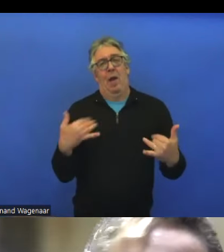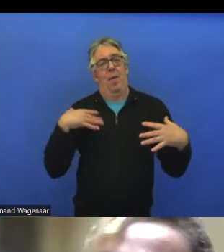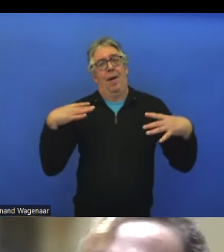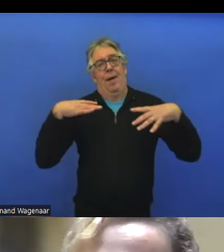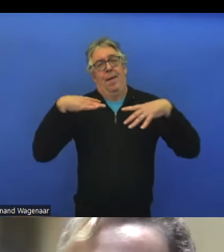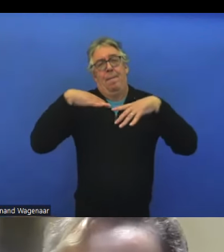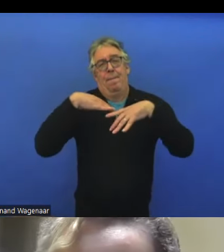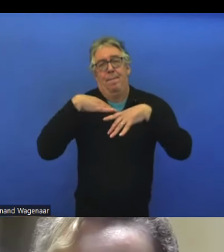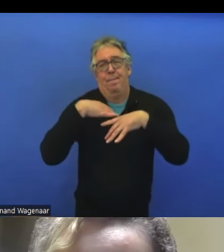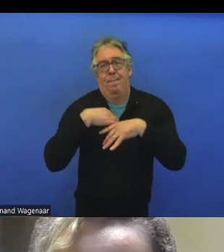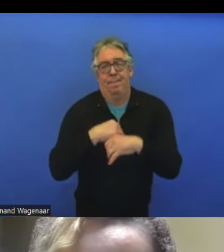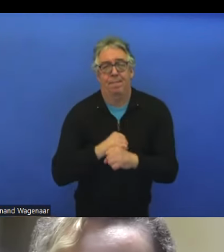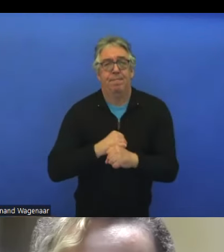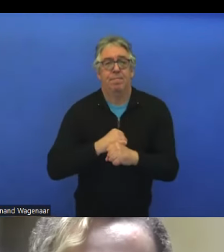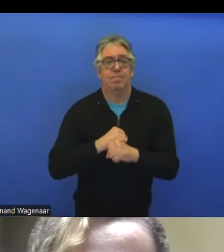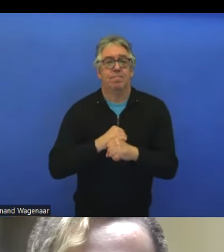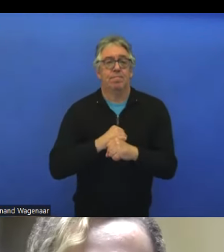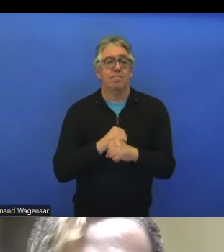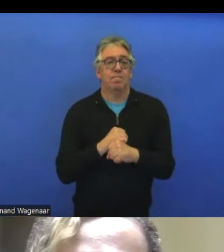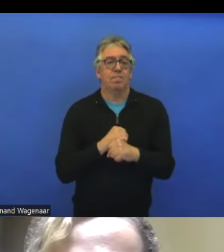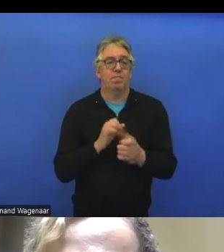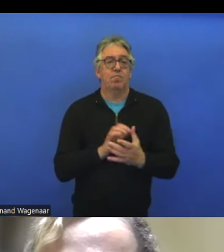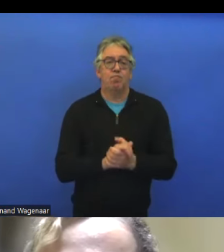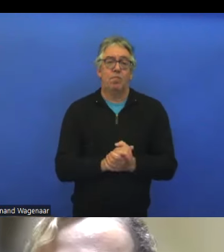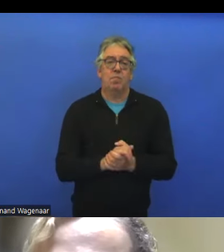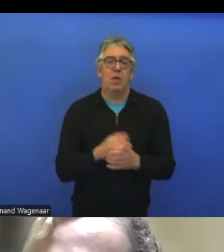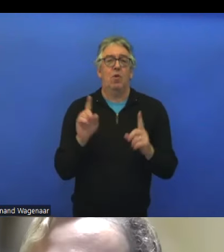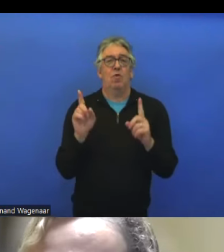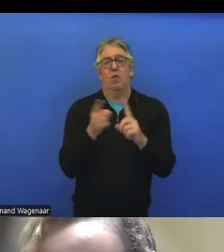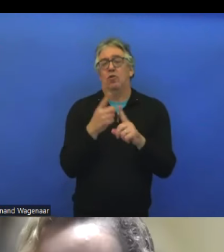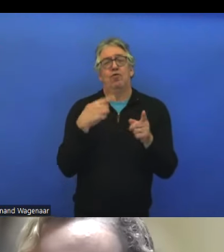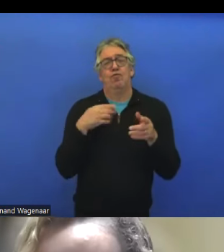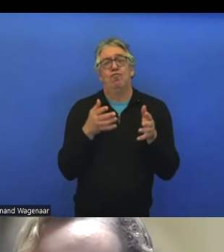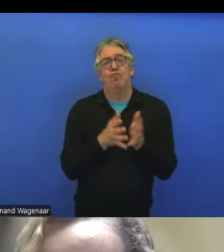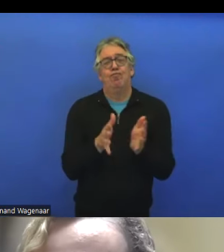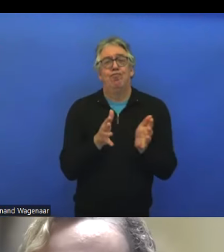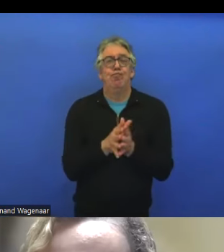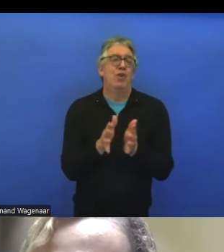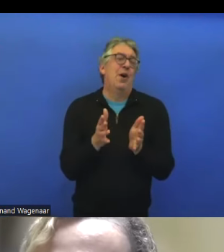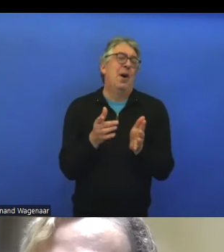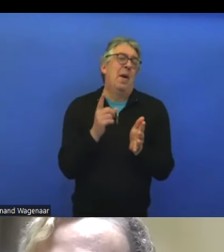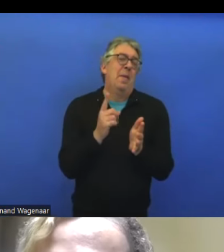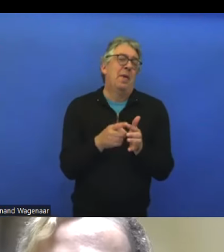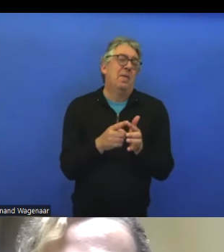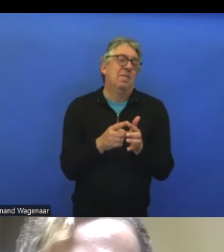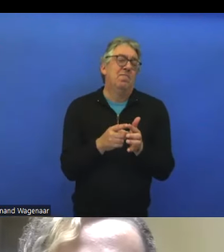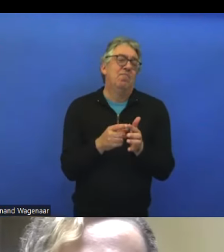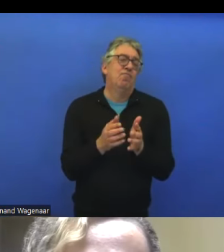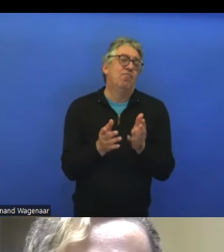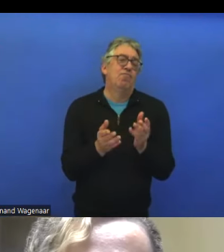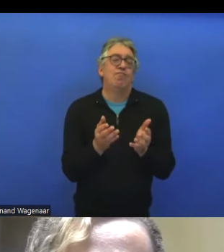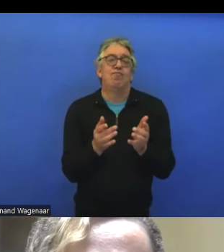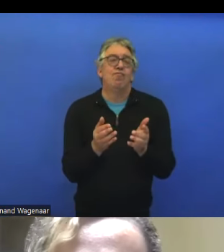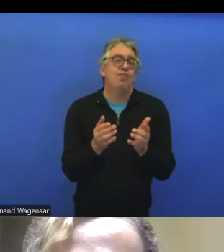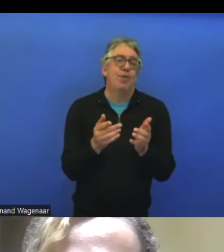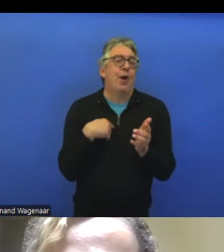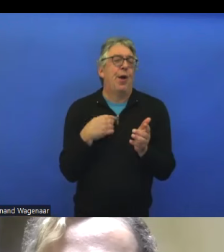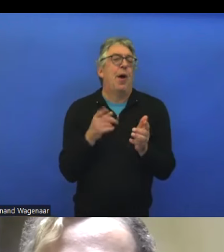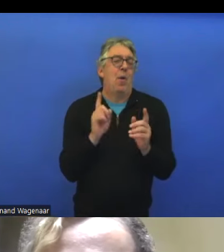just a broad understanding of the situation and how few examples on how this can apply to persons with